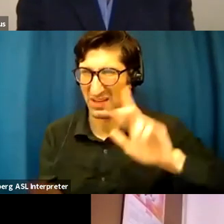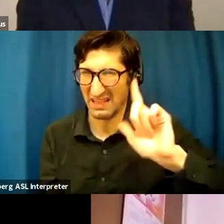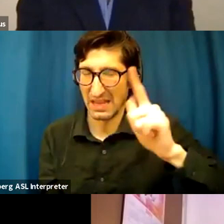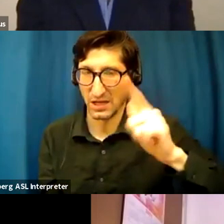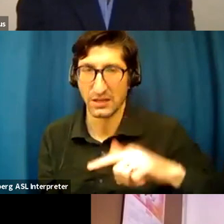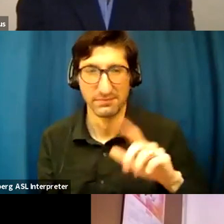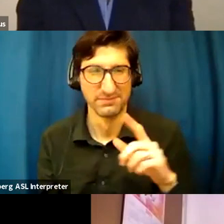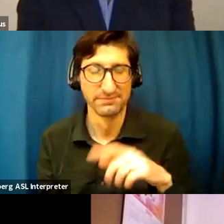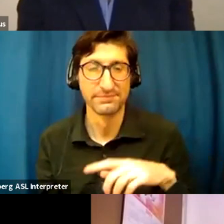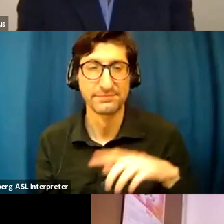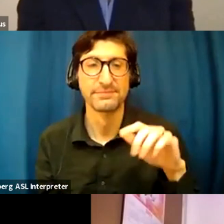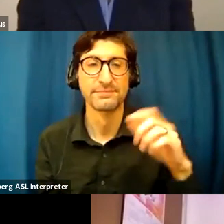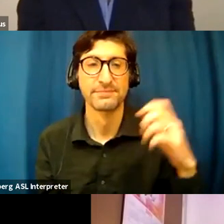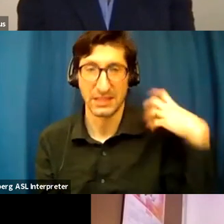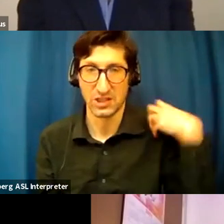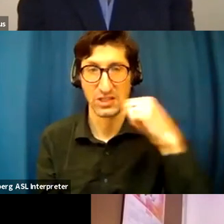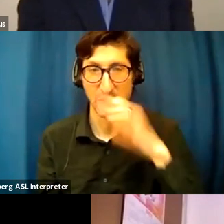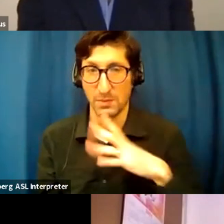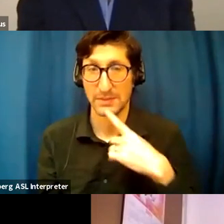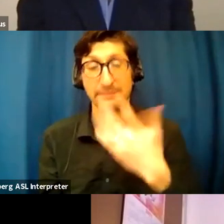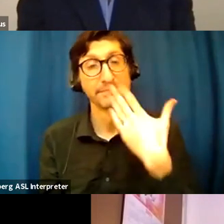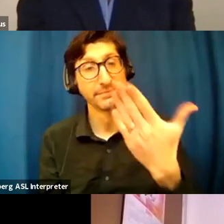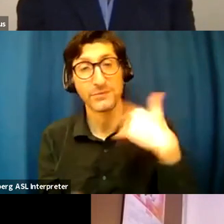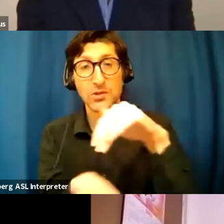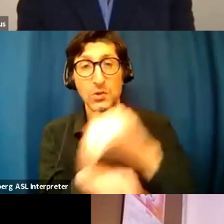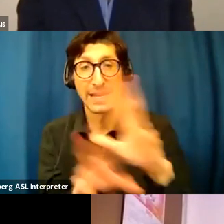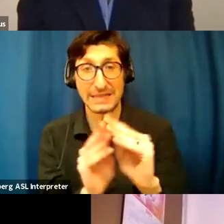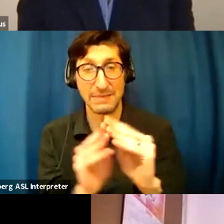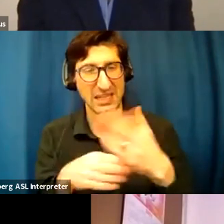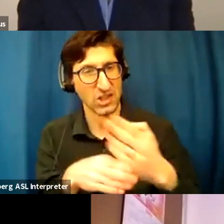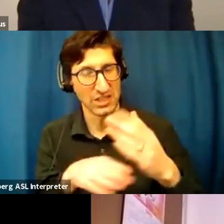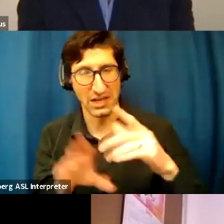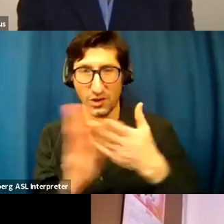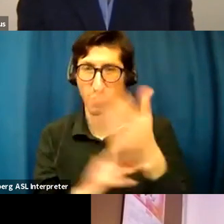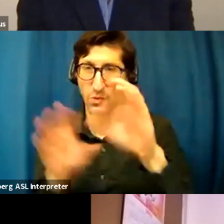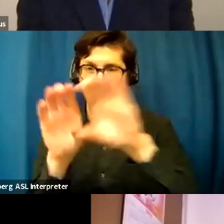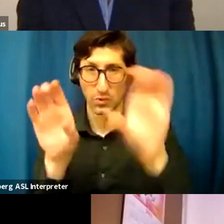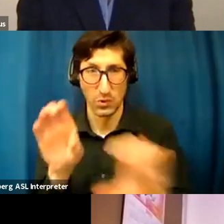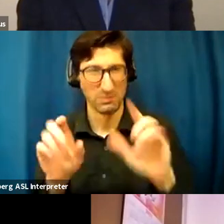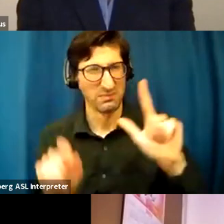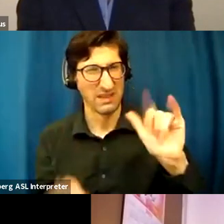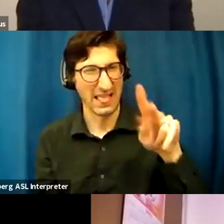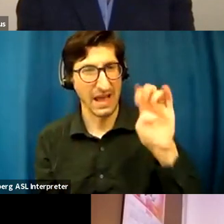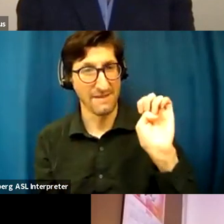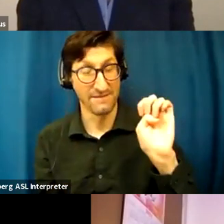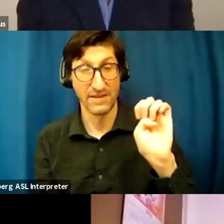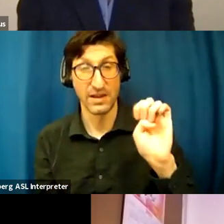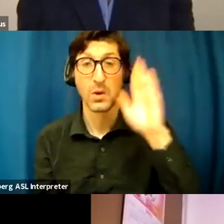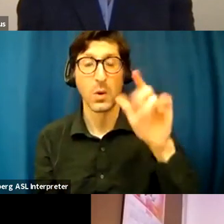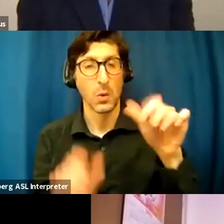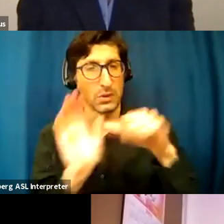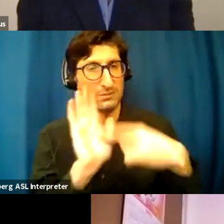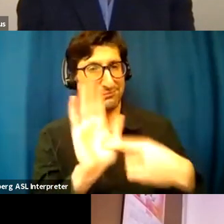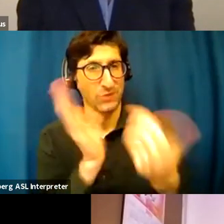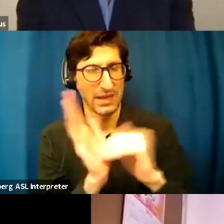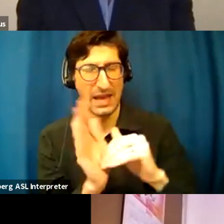later. Thank you. Tonight's meeting is being shared live on Zoom. It will be rebroadcast on